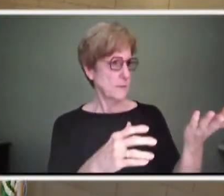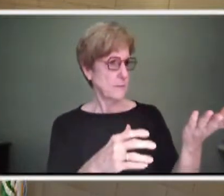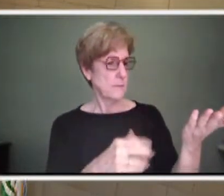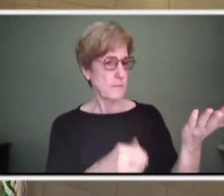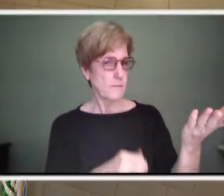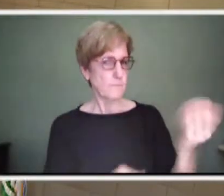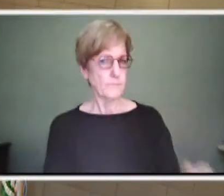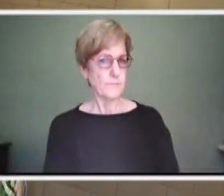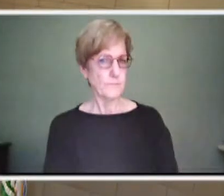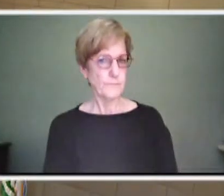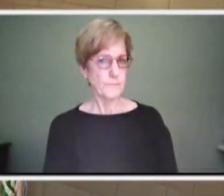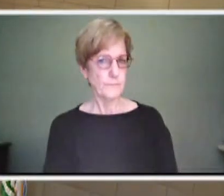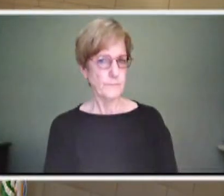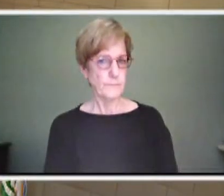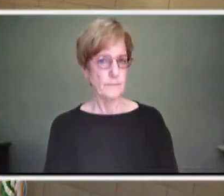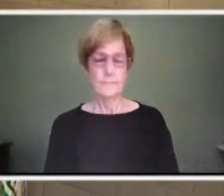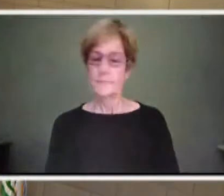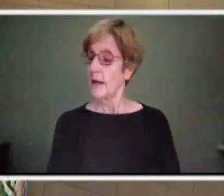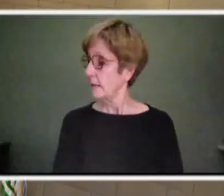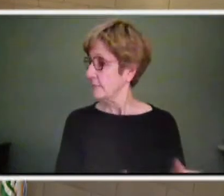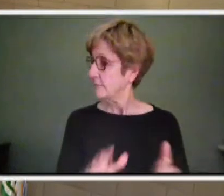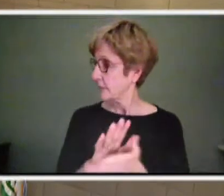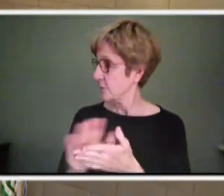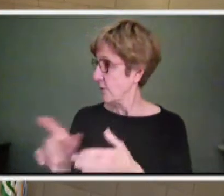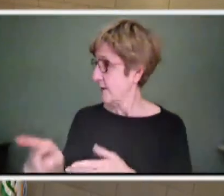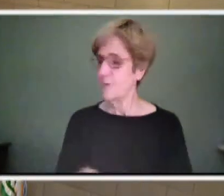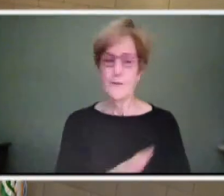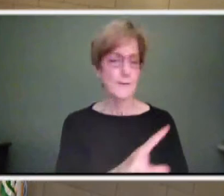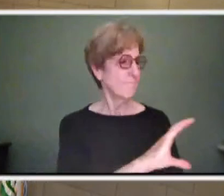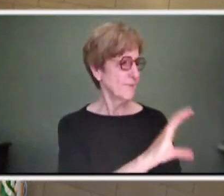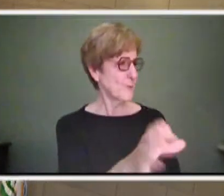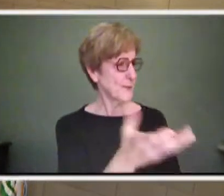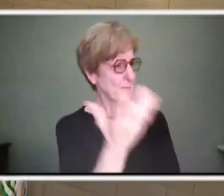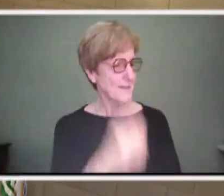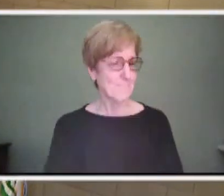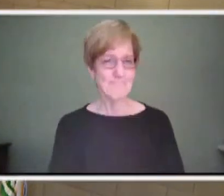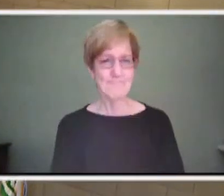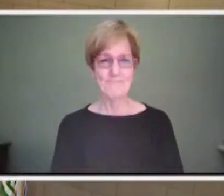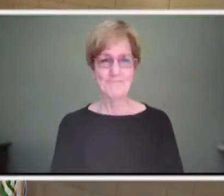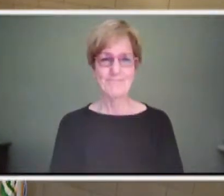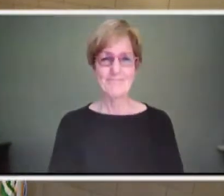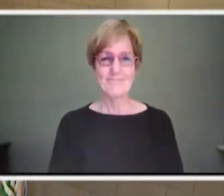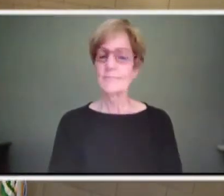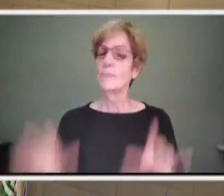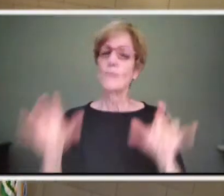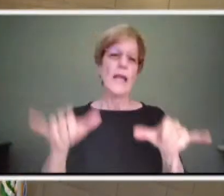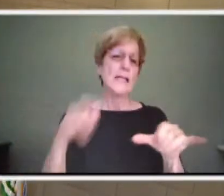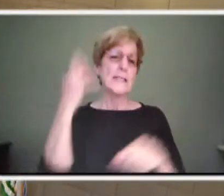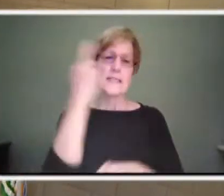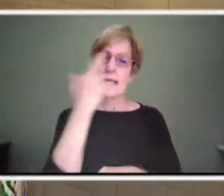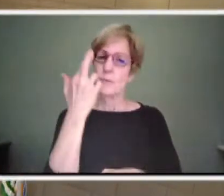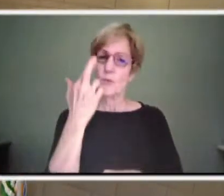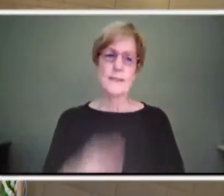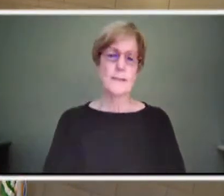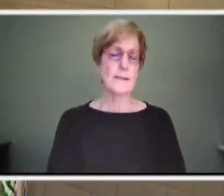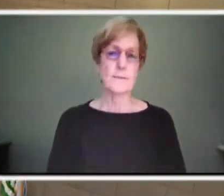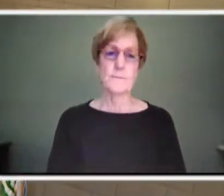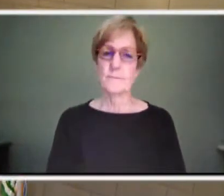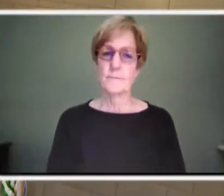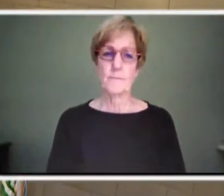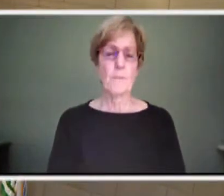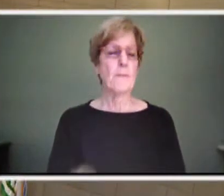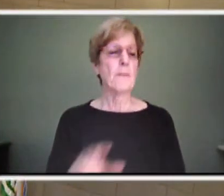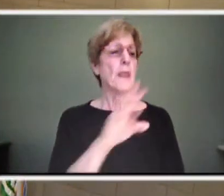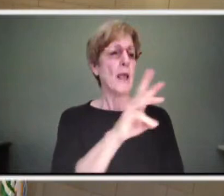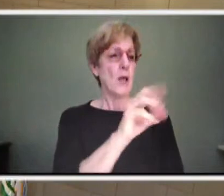any? That's so kind of you. It's Christmas. So, same reason, Mayor Pro Tem, Councilmember Watlington